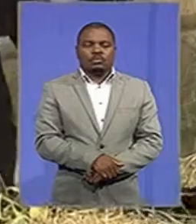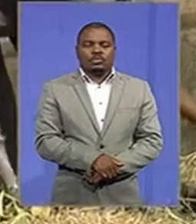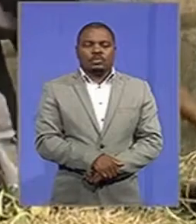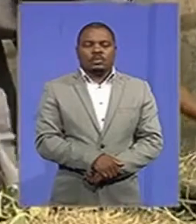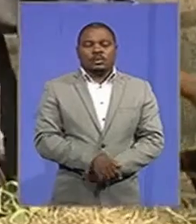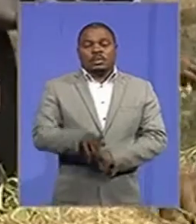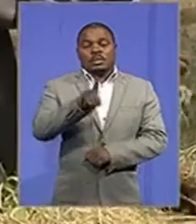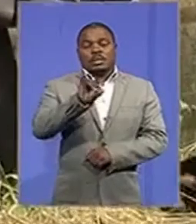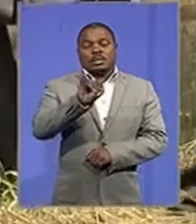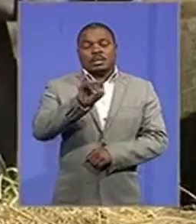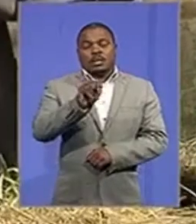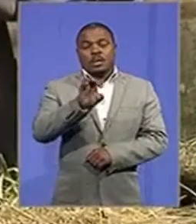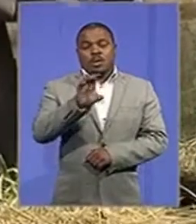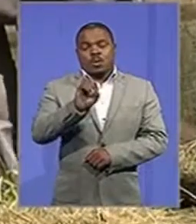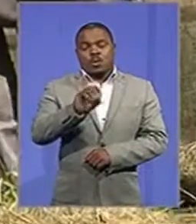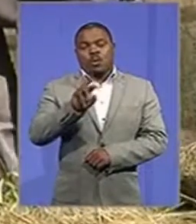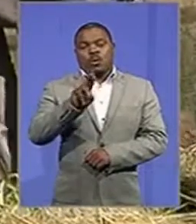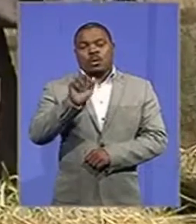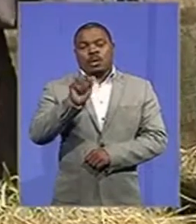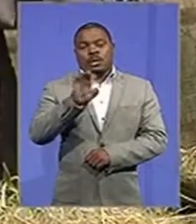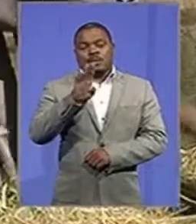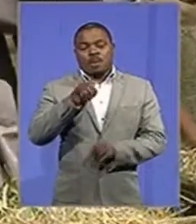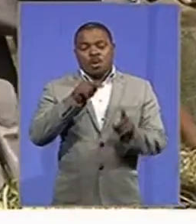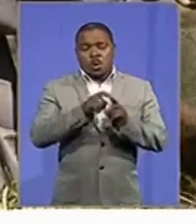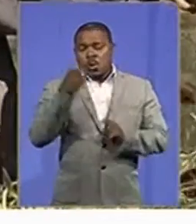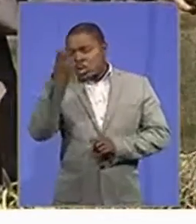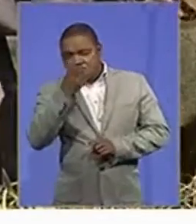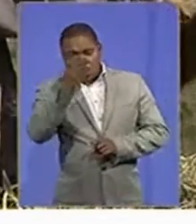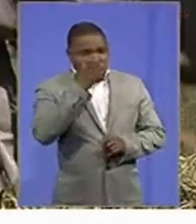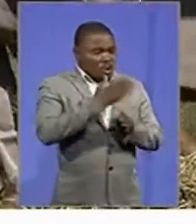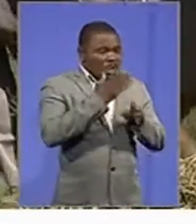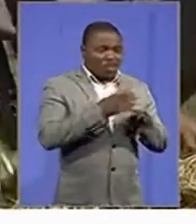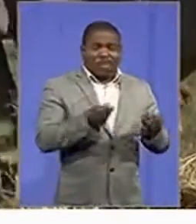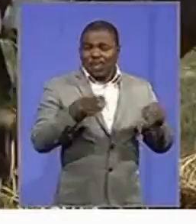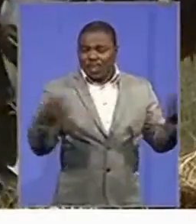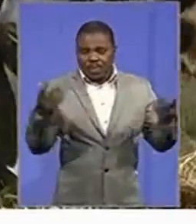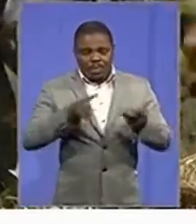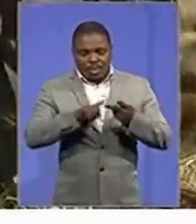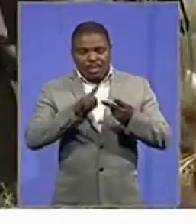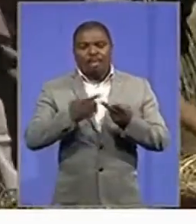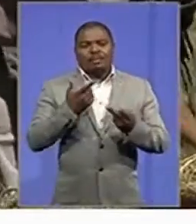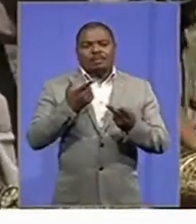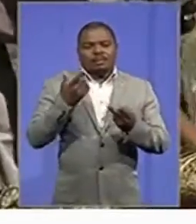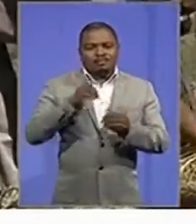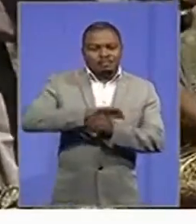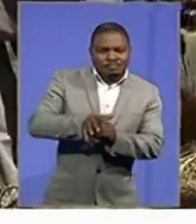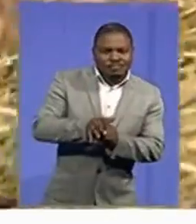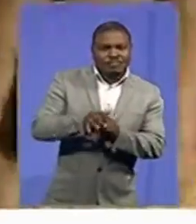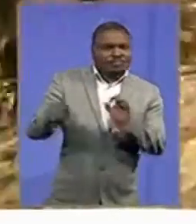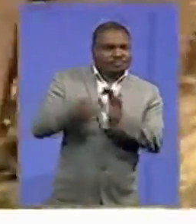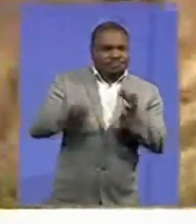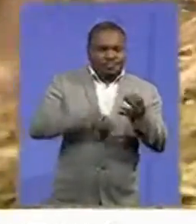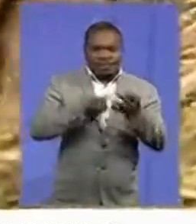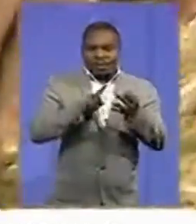Dineo Khatebe o kopane le mathata a go hwetša mošomo, leuba la COVID-19 le ikonomi ye megofelo go teng, tlhokego